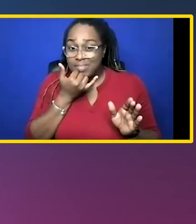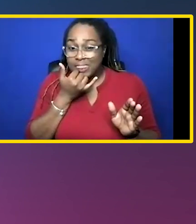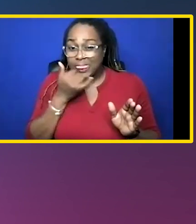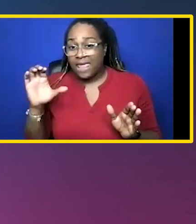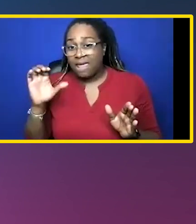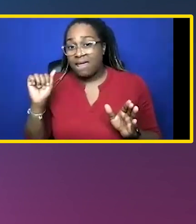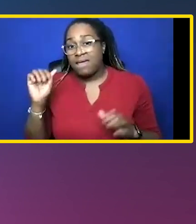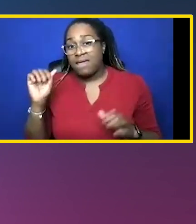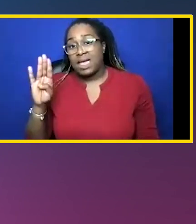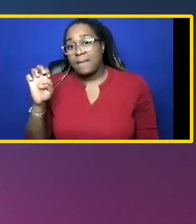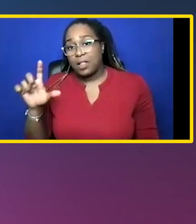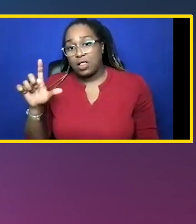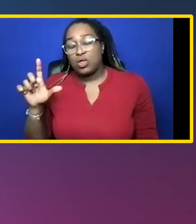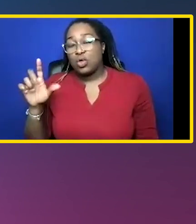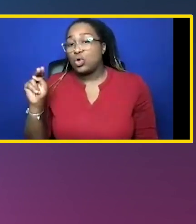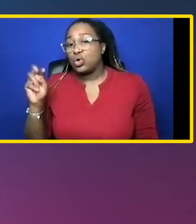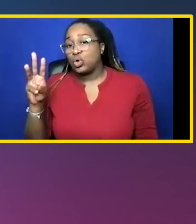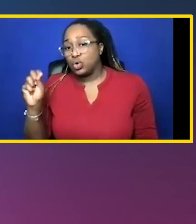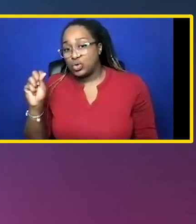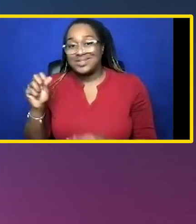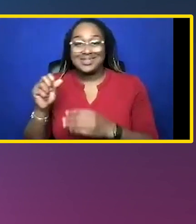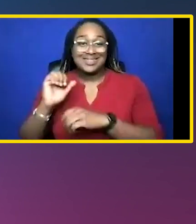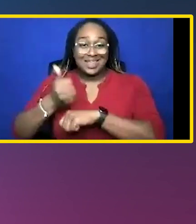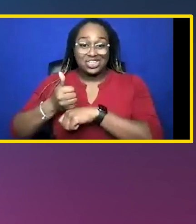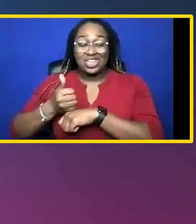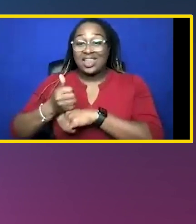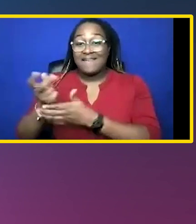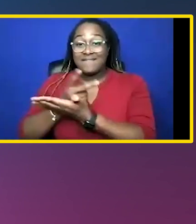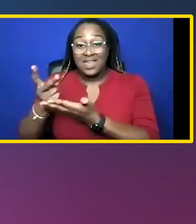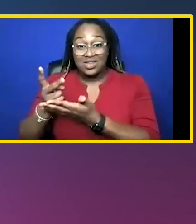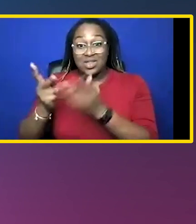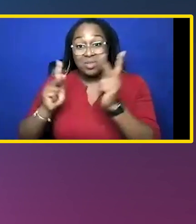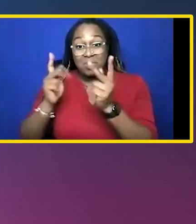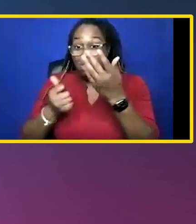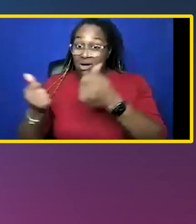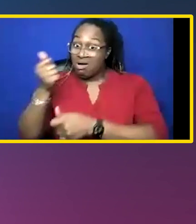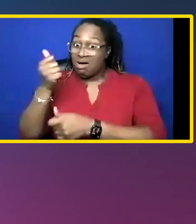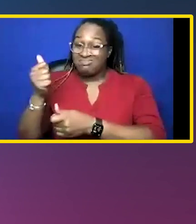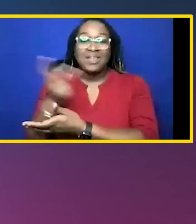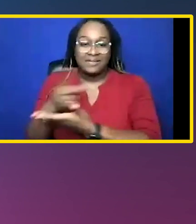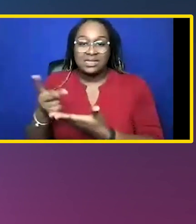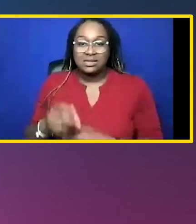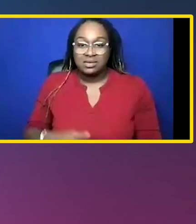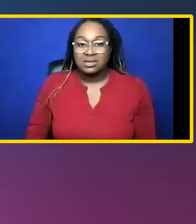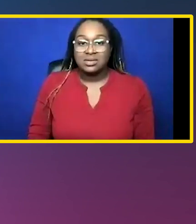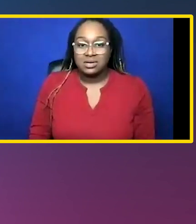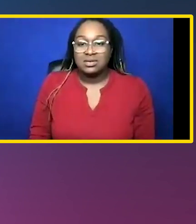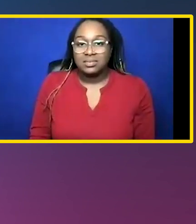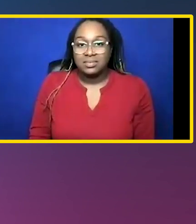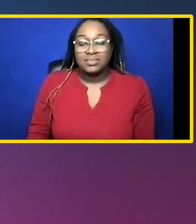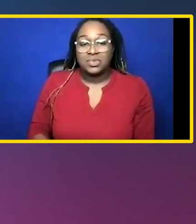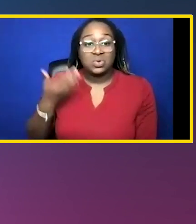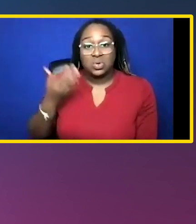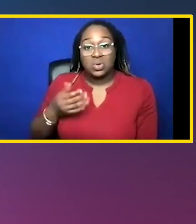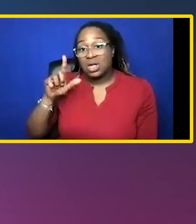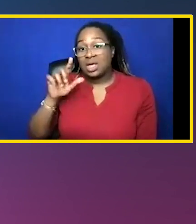news stations. They failed us. The people on the top there, they failed us. Oh, this is Lindsey. You